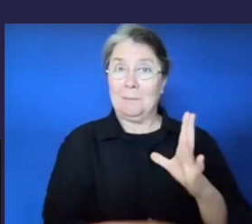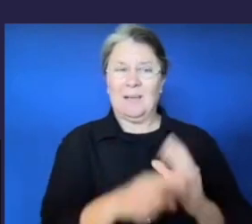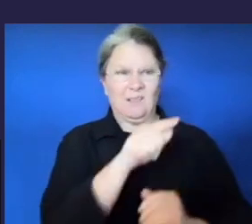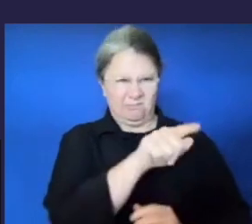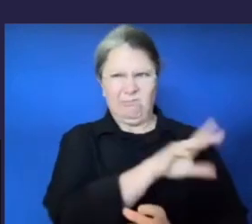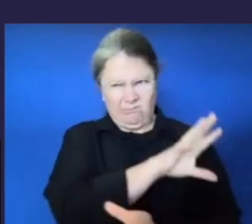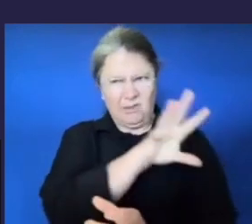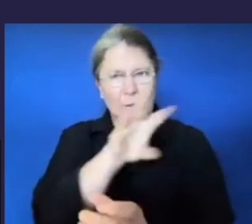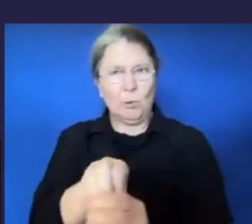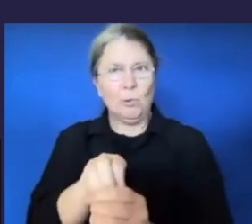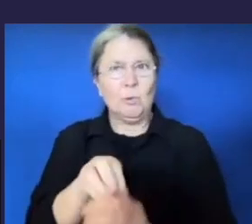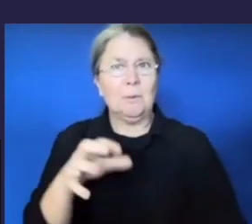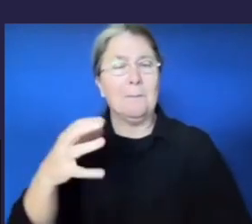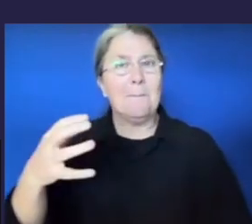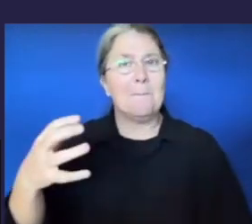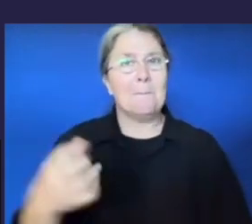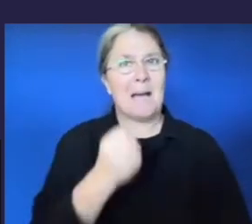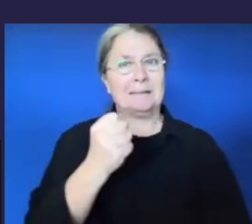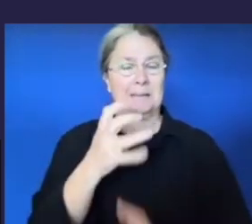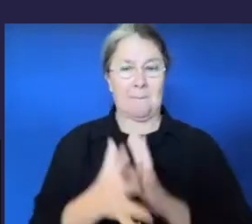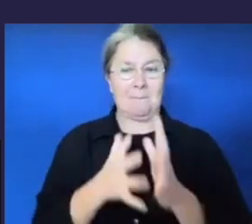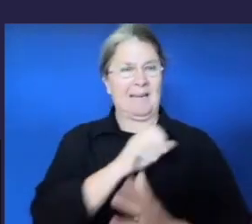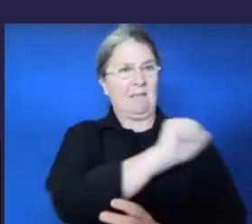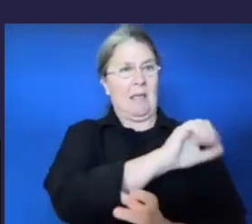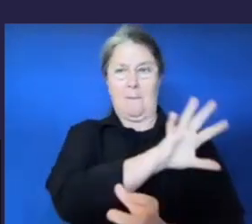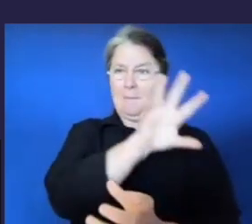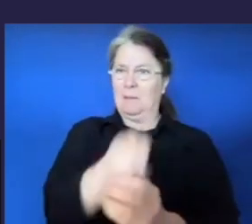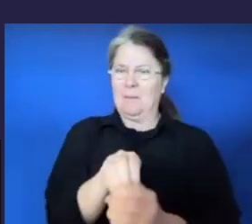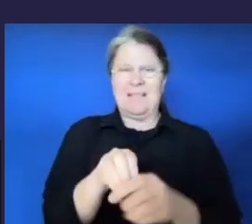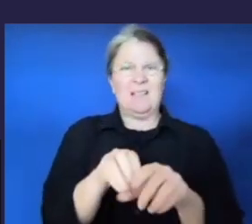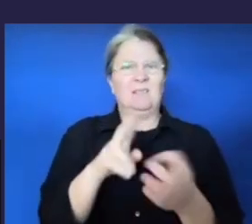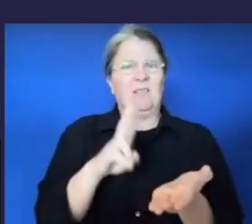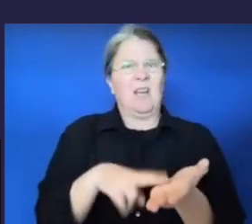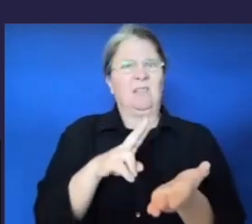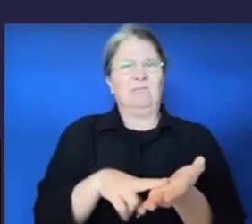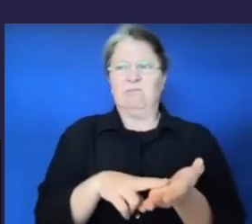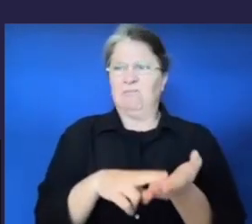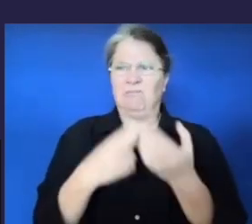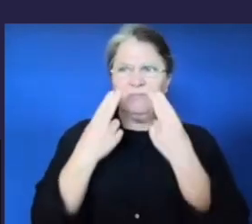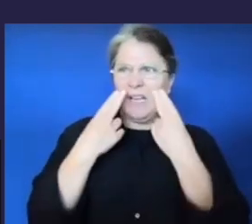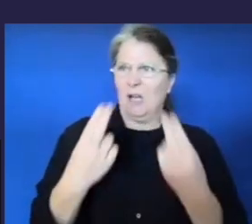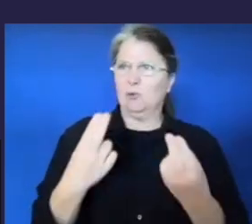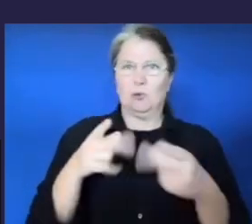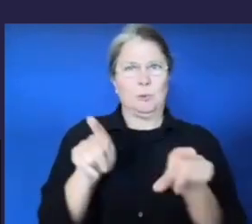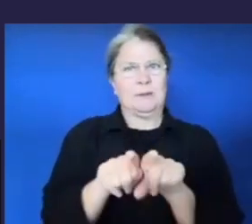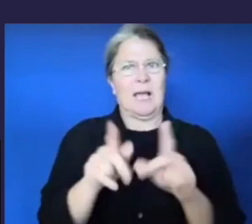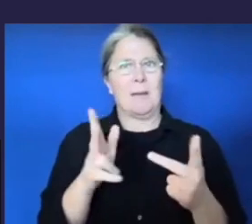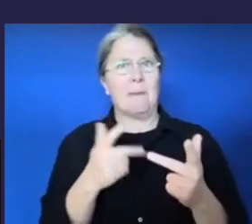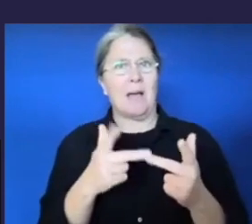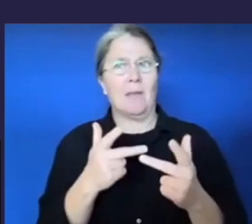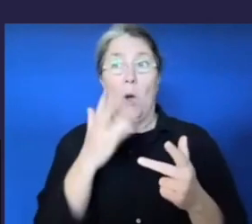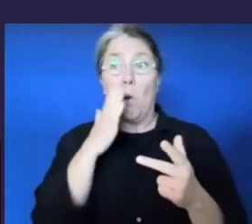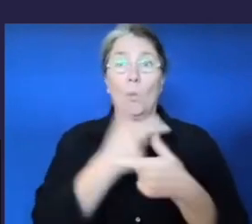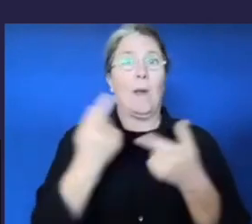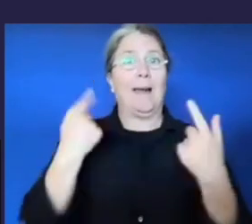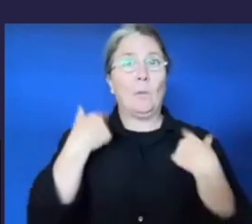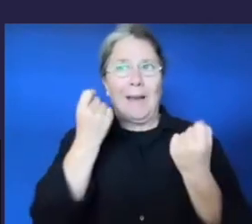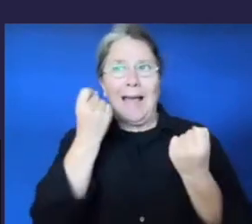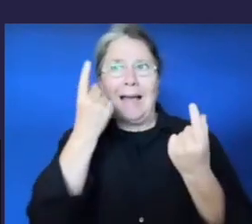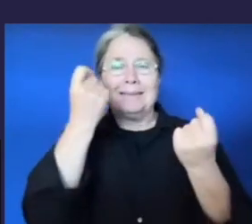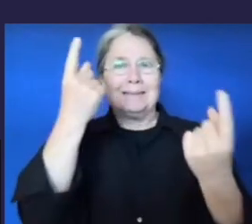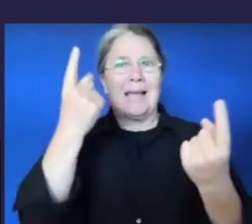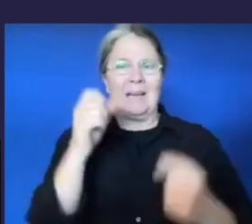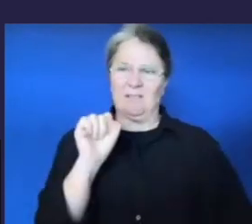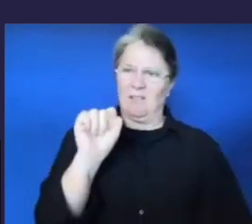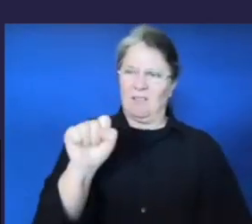that their participation is as natural as any other employee. Once we begin to understand the norms, rules, and expectations, we can support